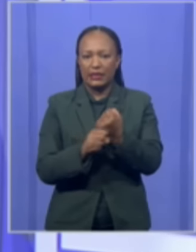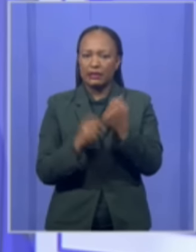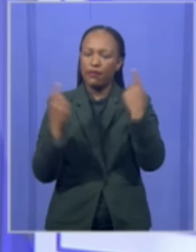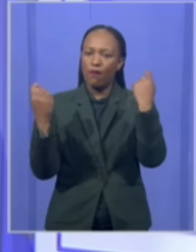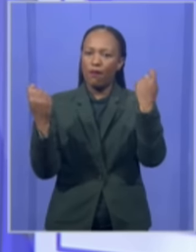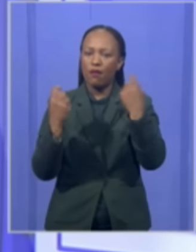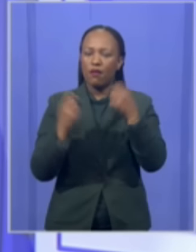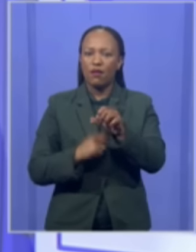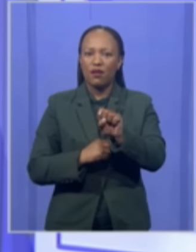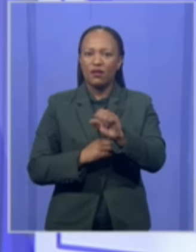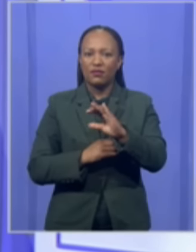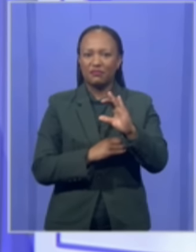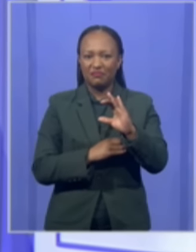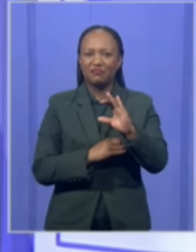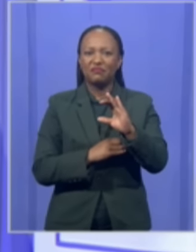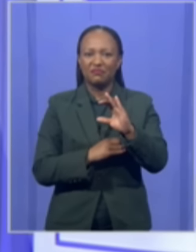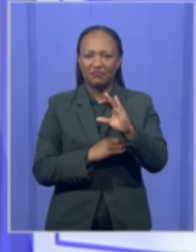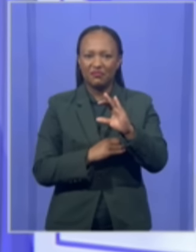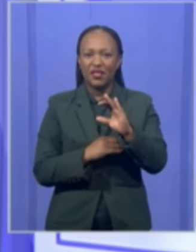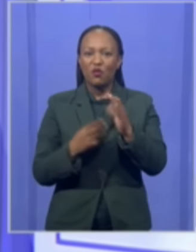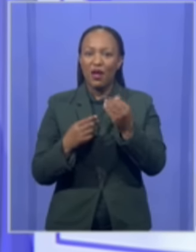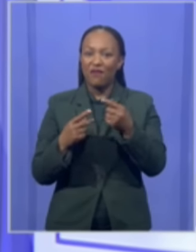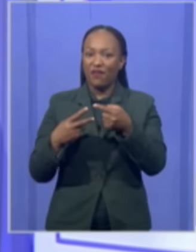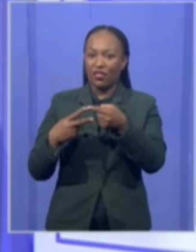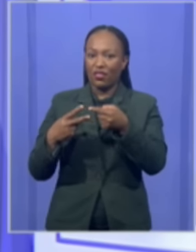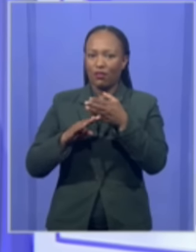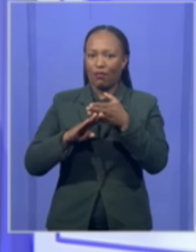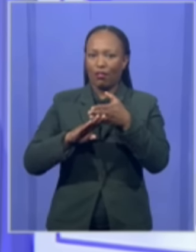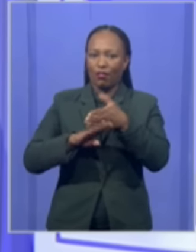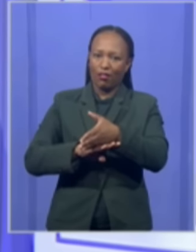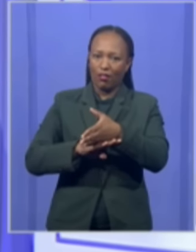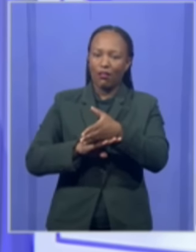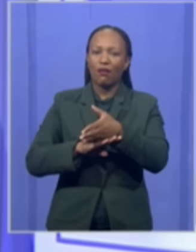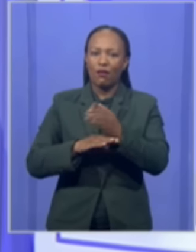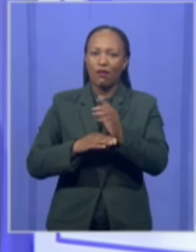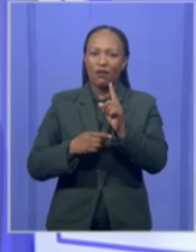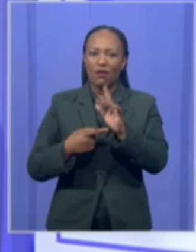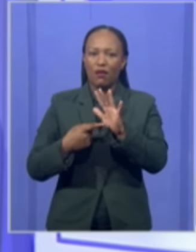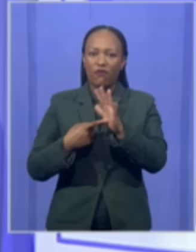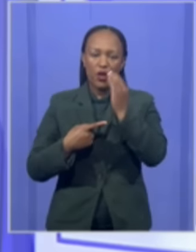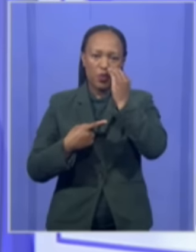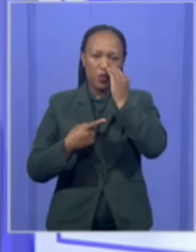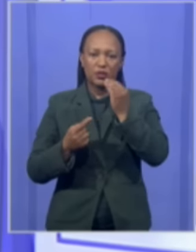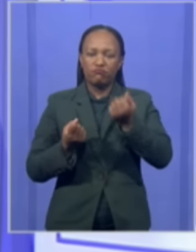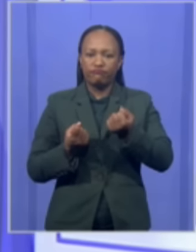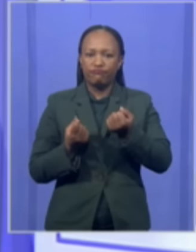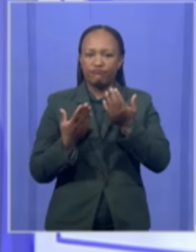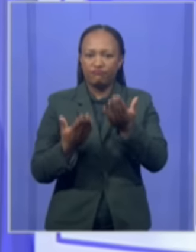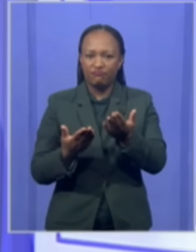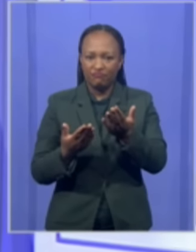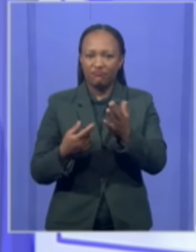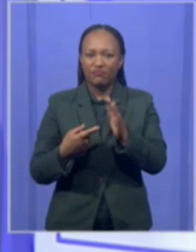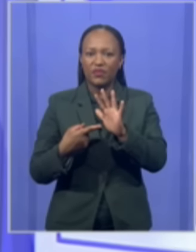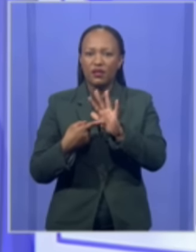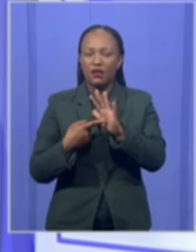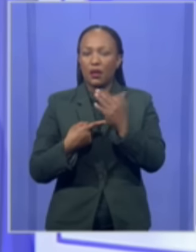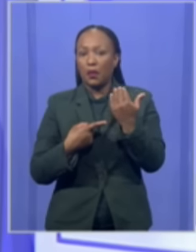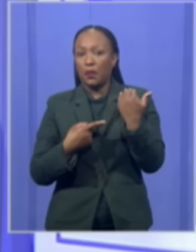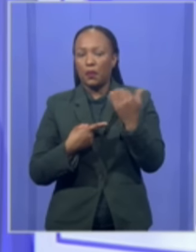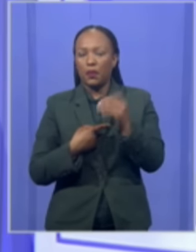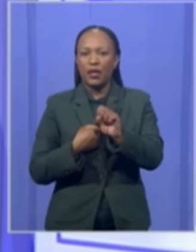News re phaleletšwe ke diragamabja tše 2 tšeo di kgorilego ditsela ya bobega ditaba ka go SABC. Mega ditaba mogolo wa peleng